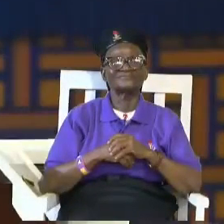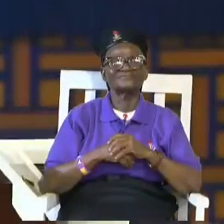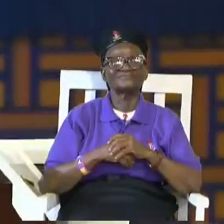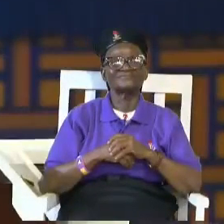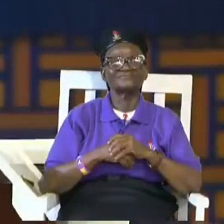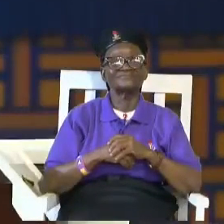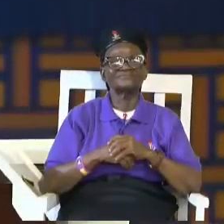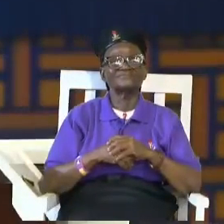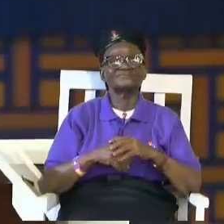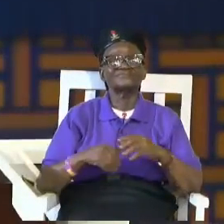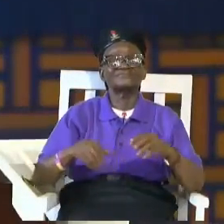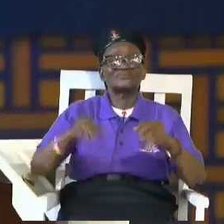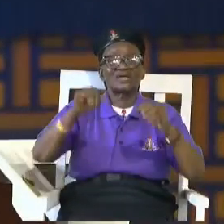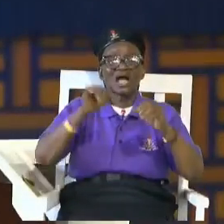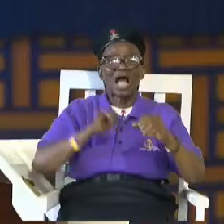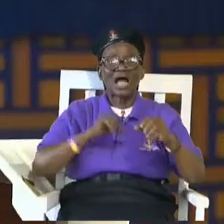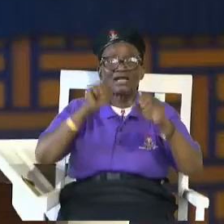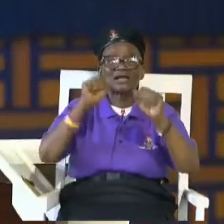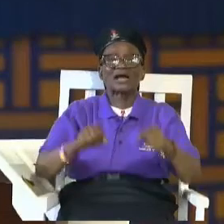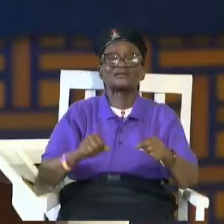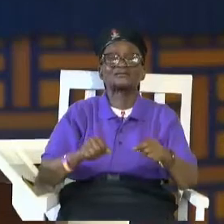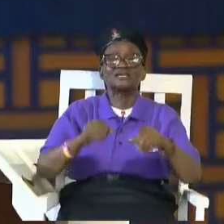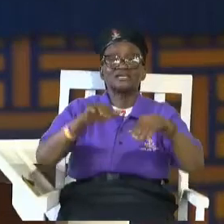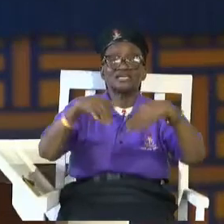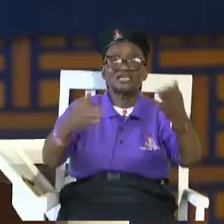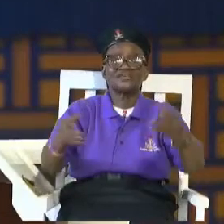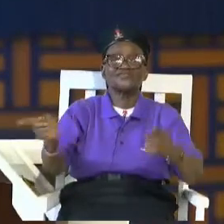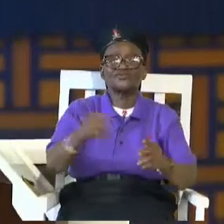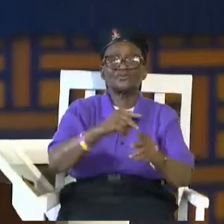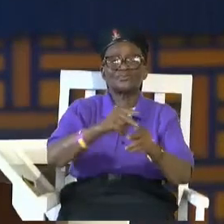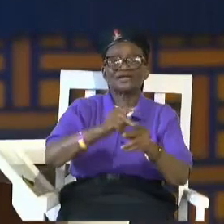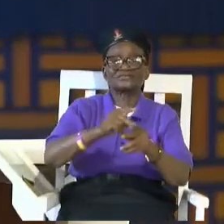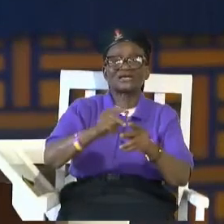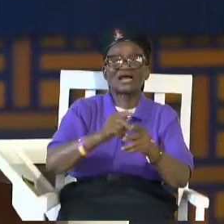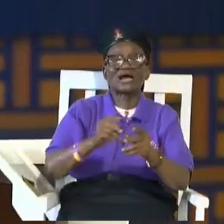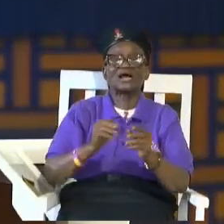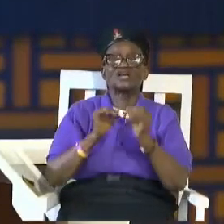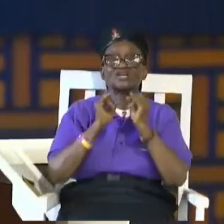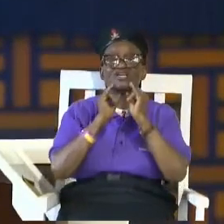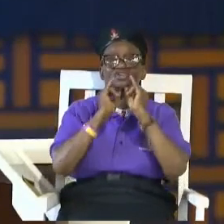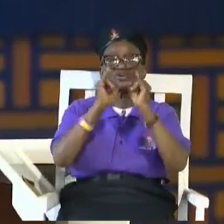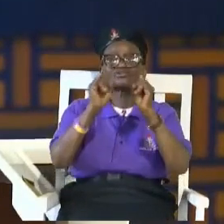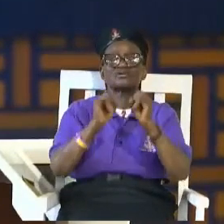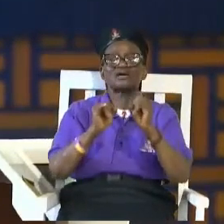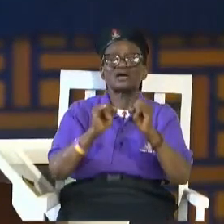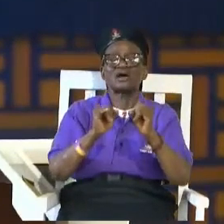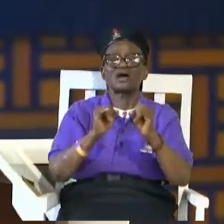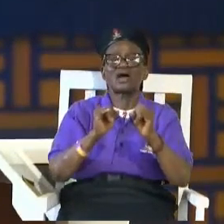I can give you practical illustrations, but I don't have time to tell stories